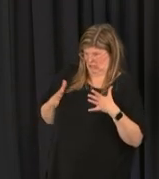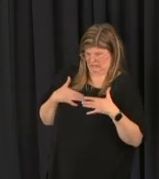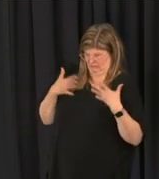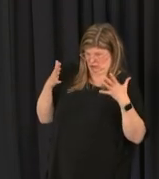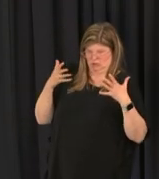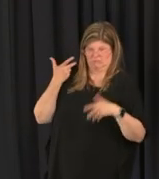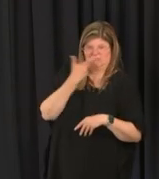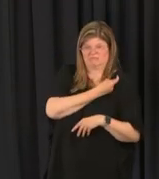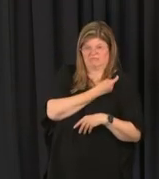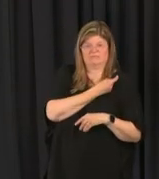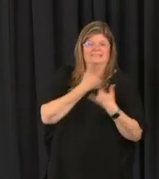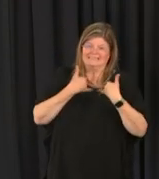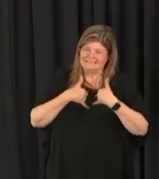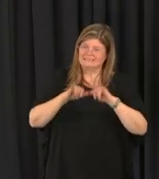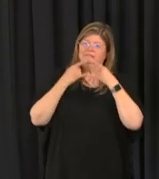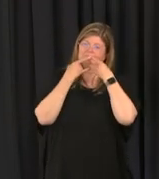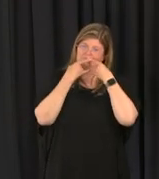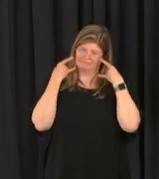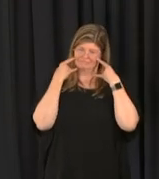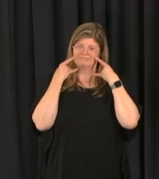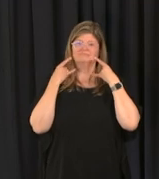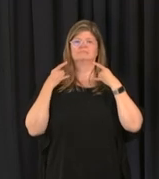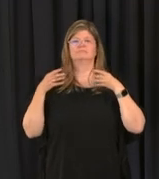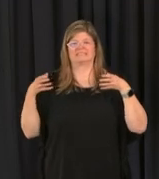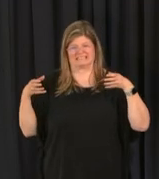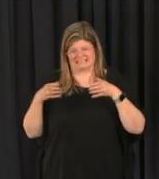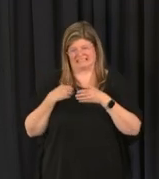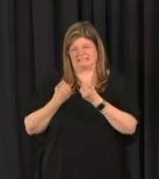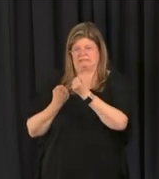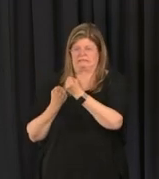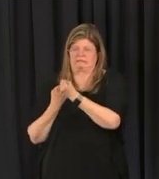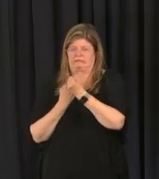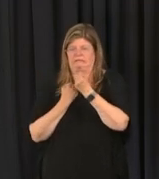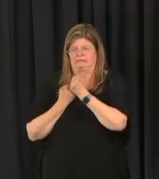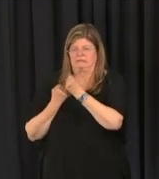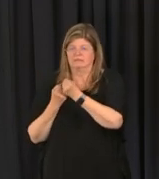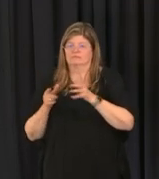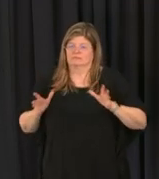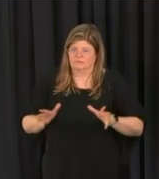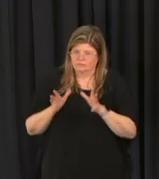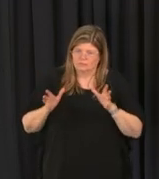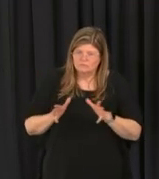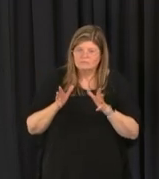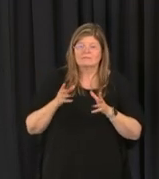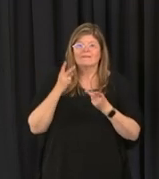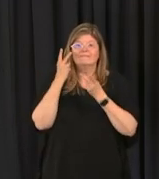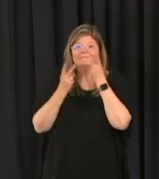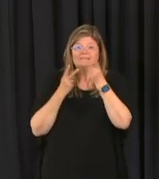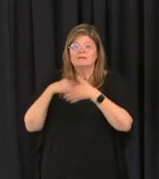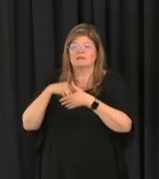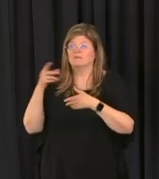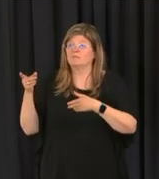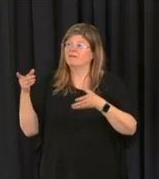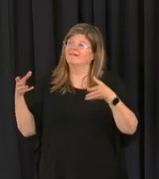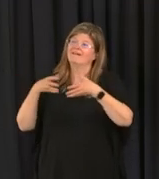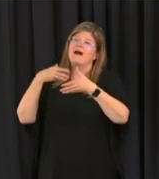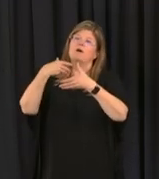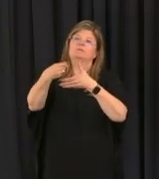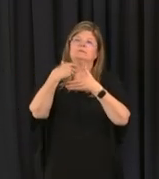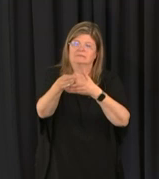And social distancing will still be necessary, and we would still encourage you to have those visits outside when